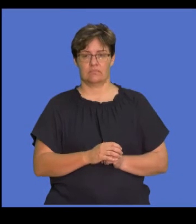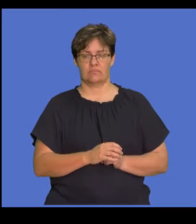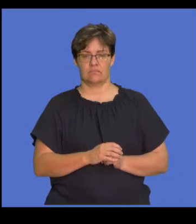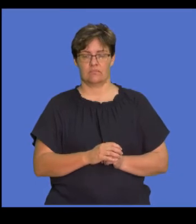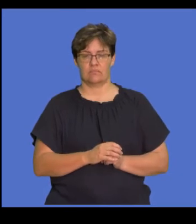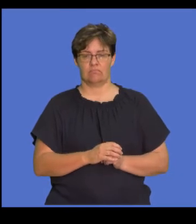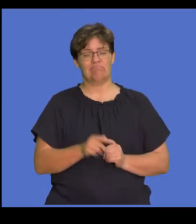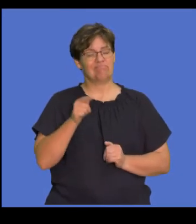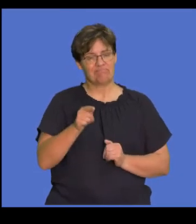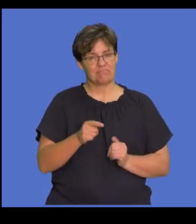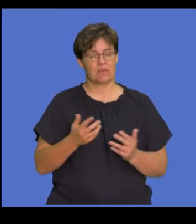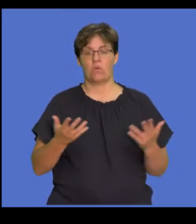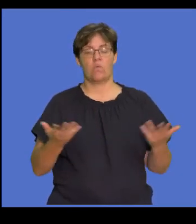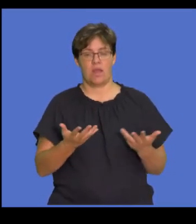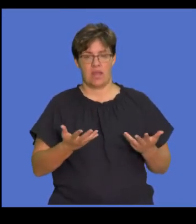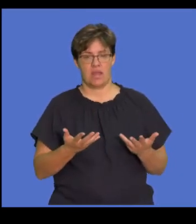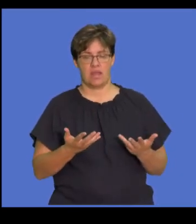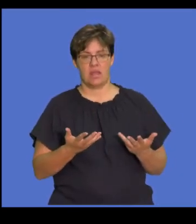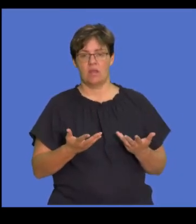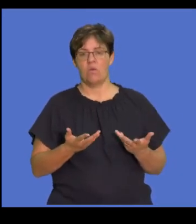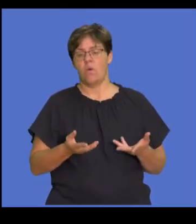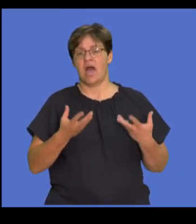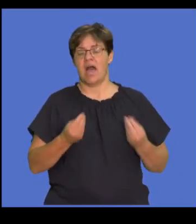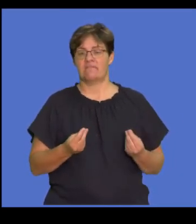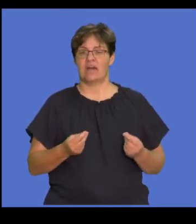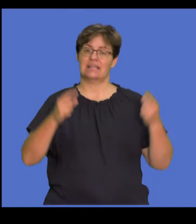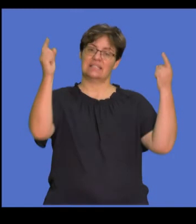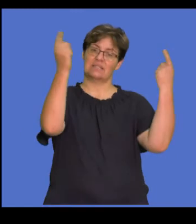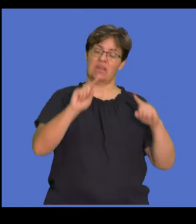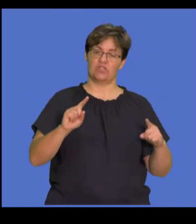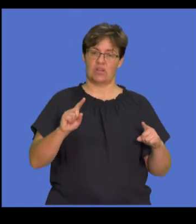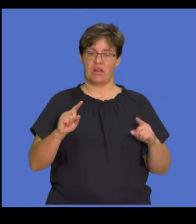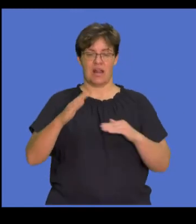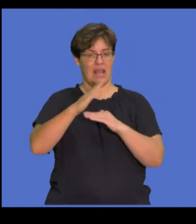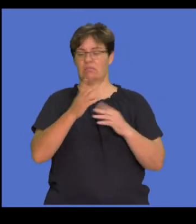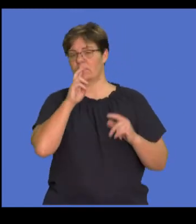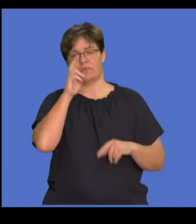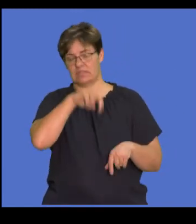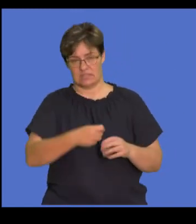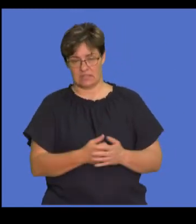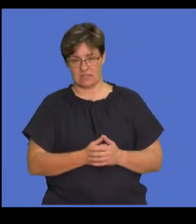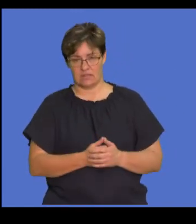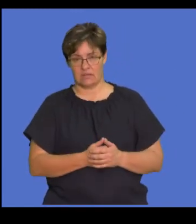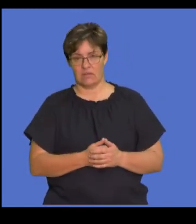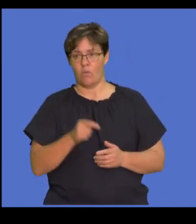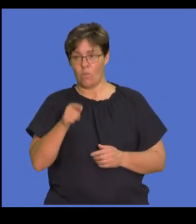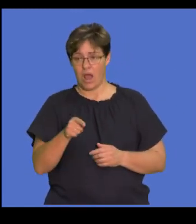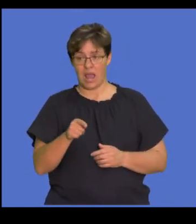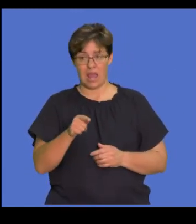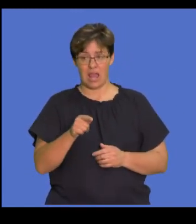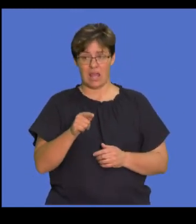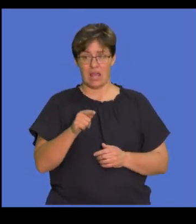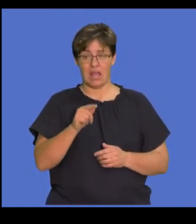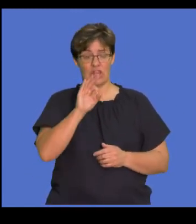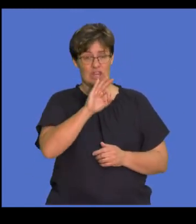0.82. And this is when we really do not have a special angle, because 35 is definitely not a